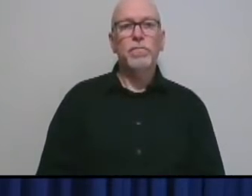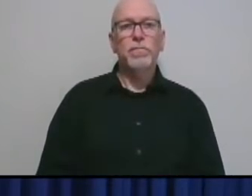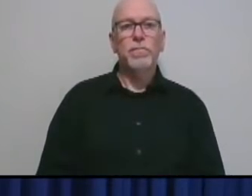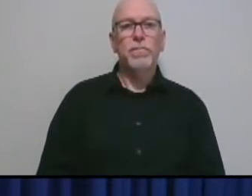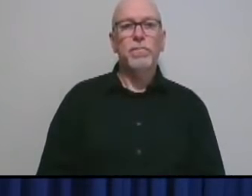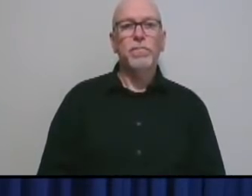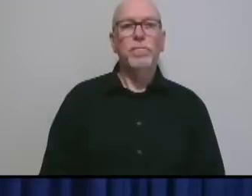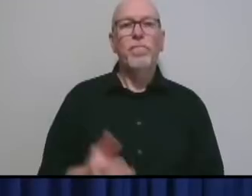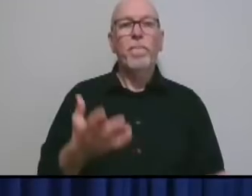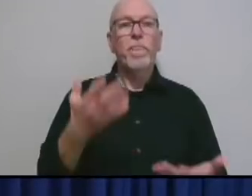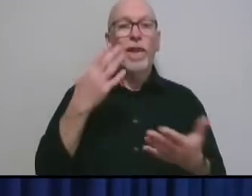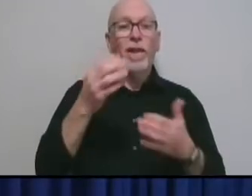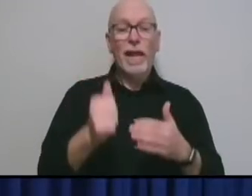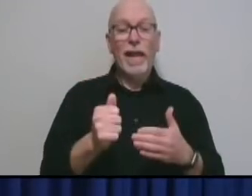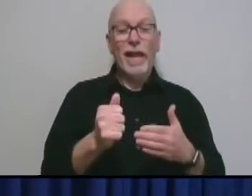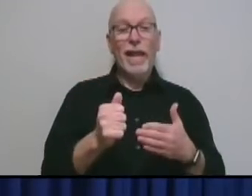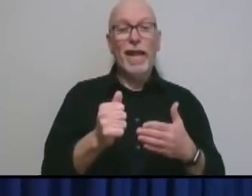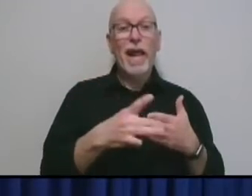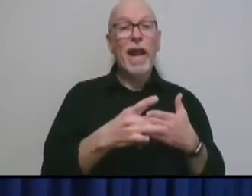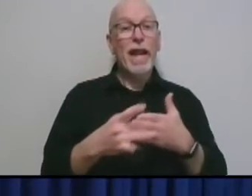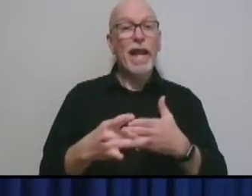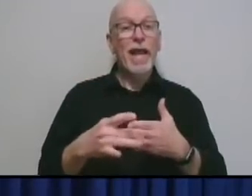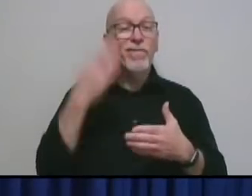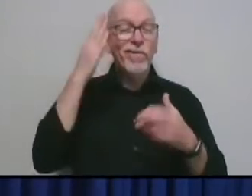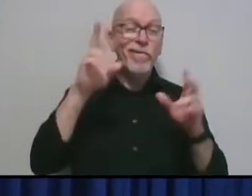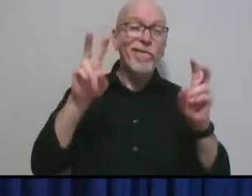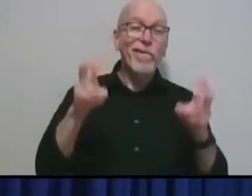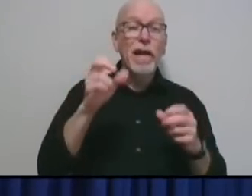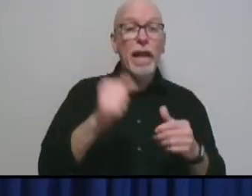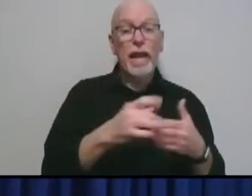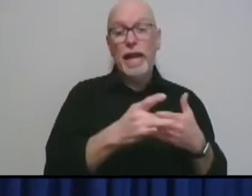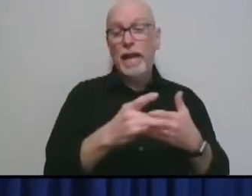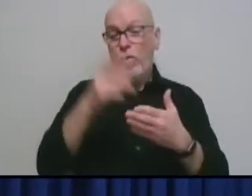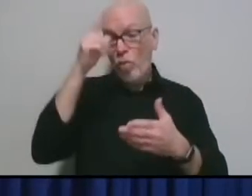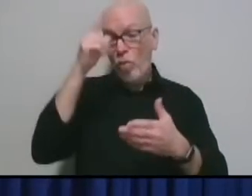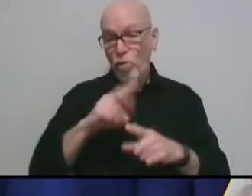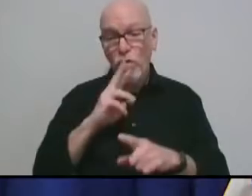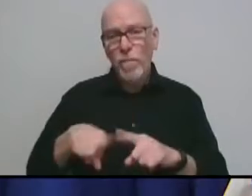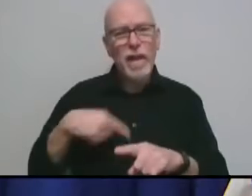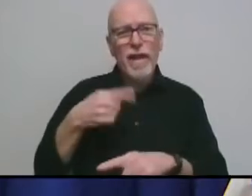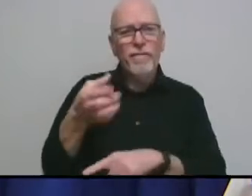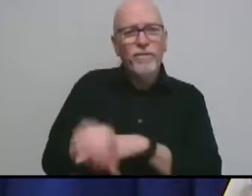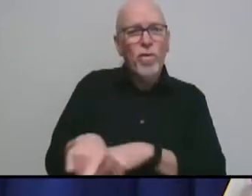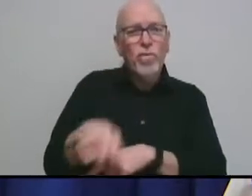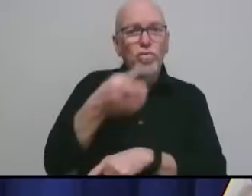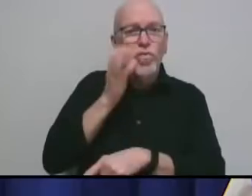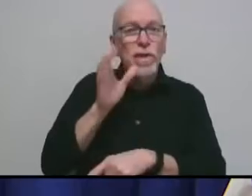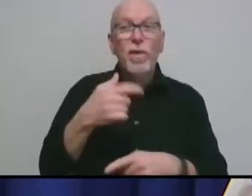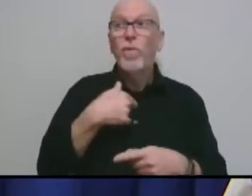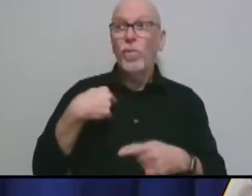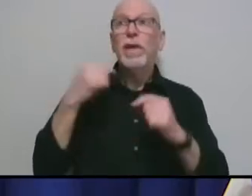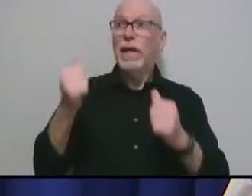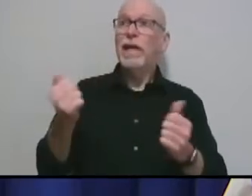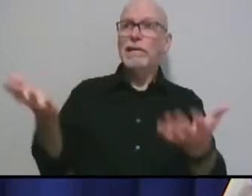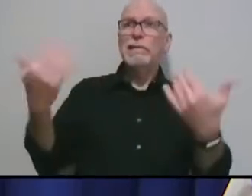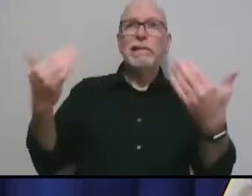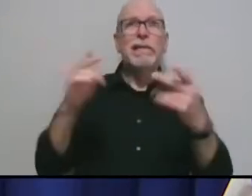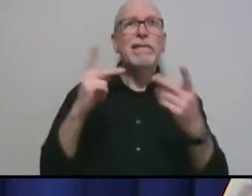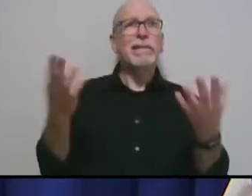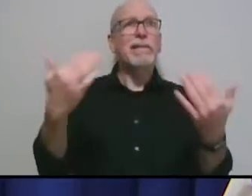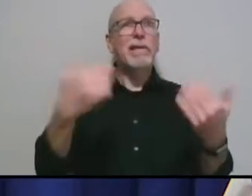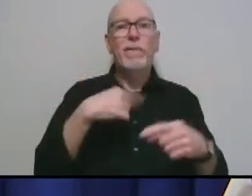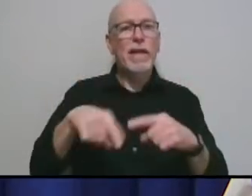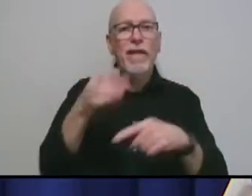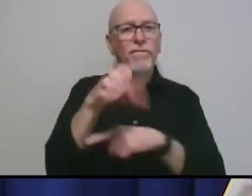they say you can lead a horse to water, but you can't make them drink, and we can't make anyone do anything in terms of whether they want to or not. But the number